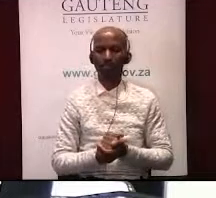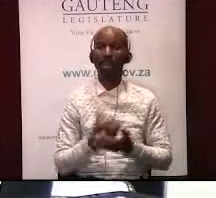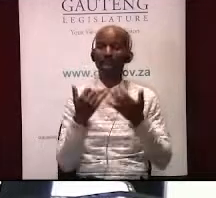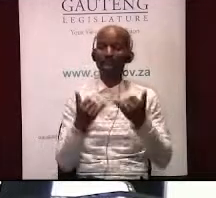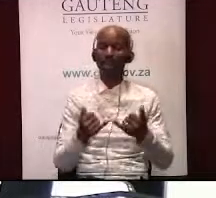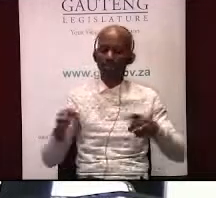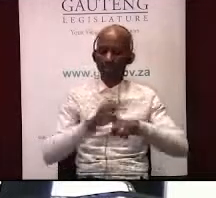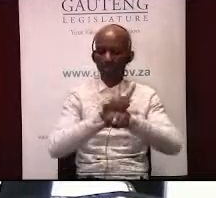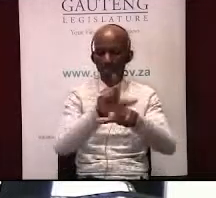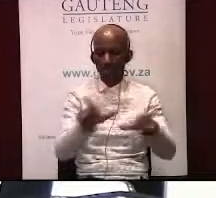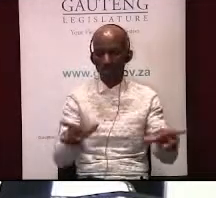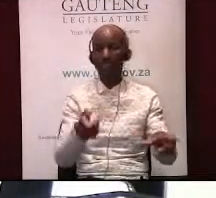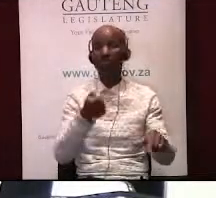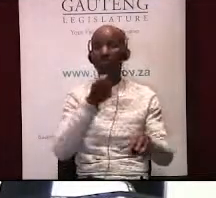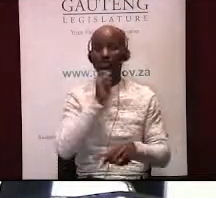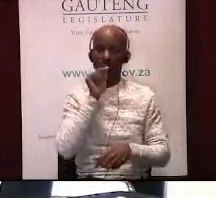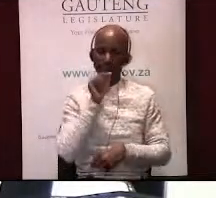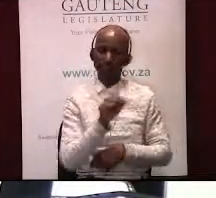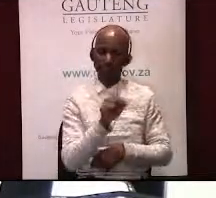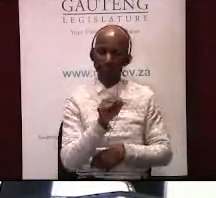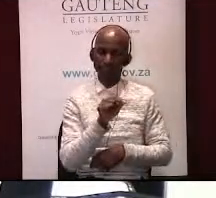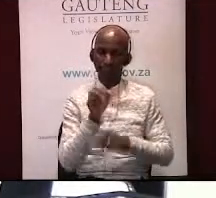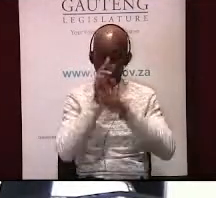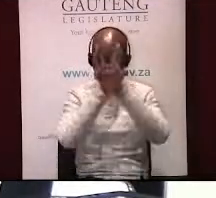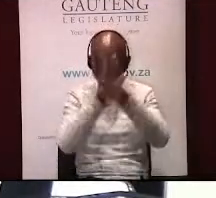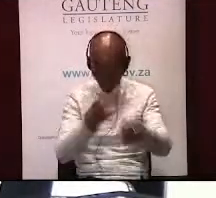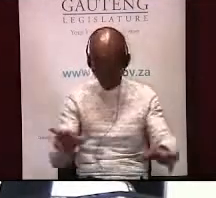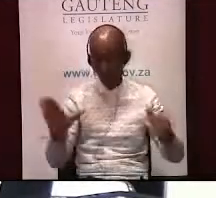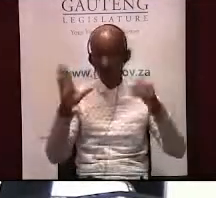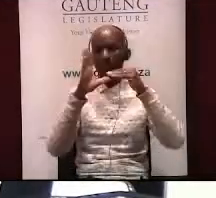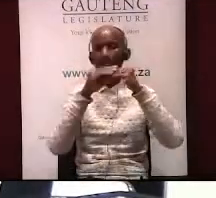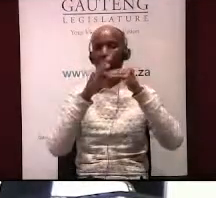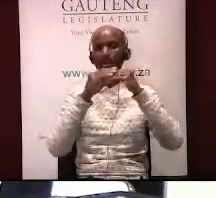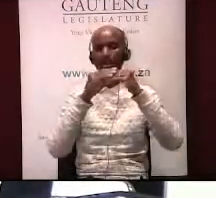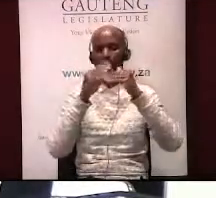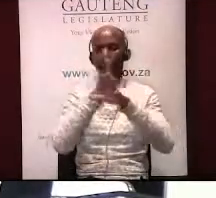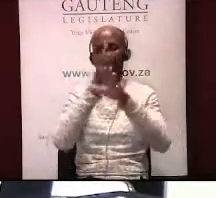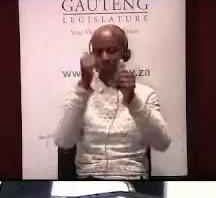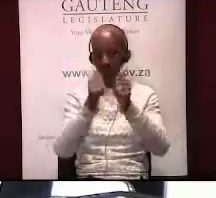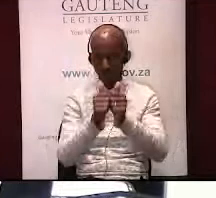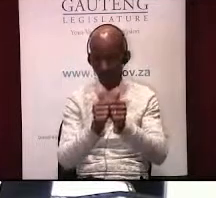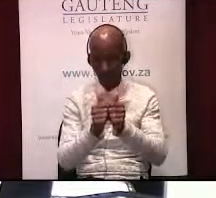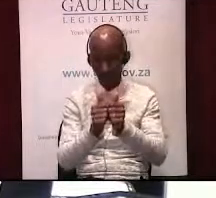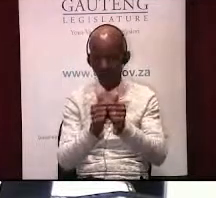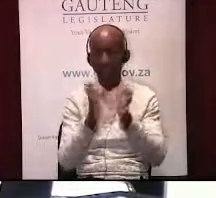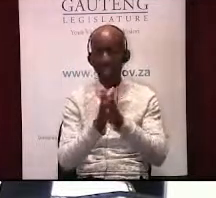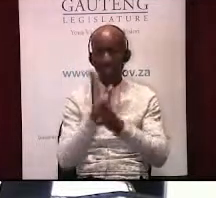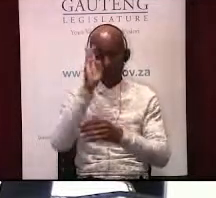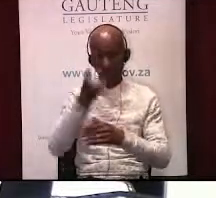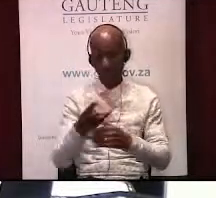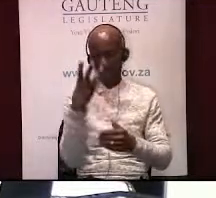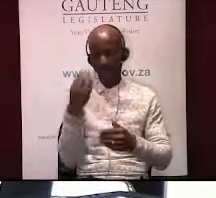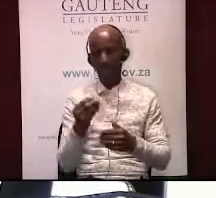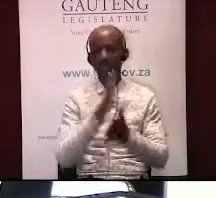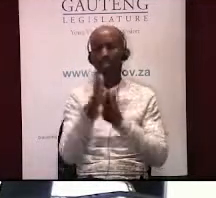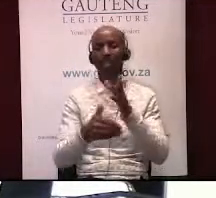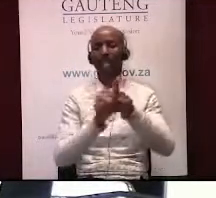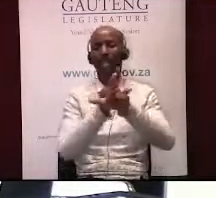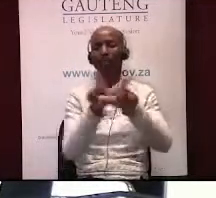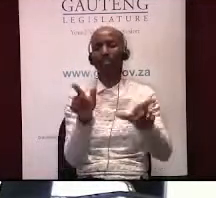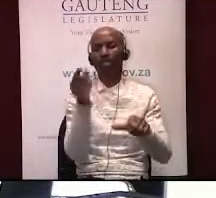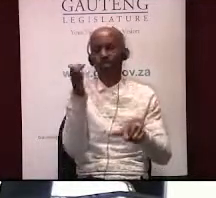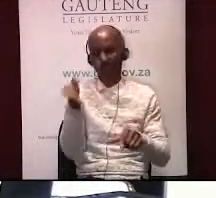So those are the channels, honorable members and colleagues. And there will also be sign